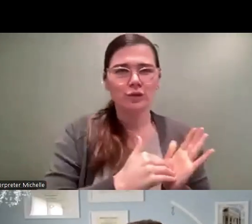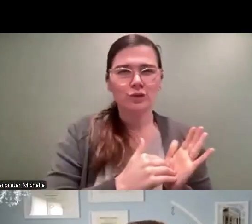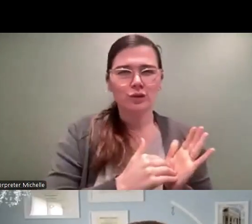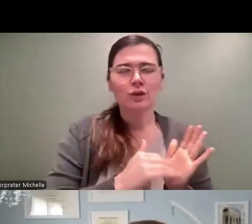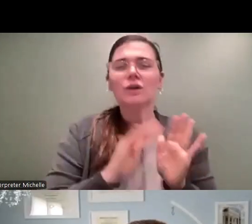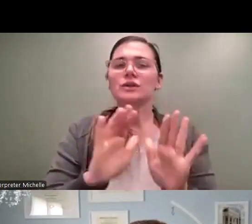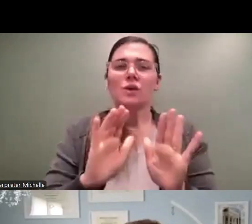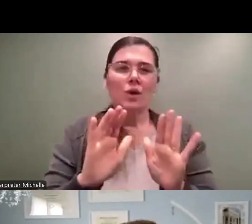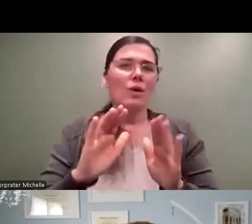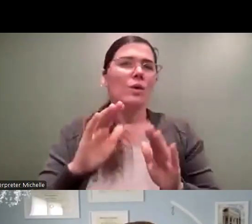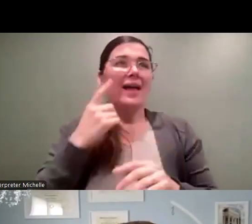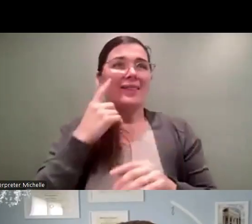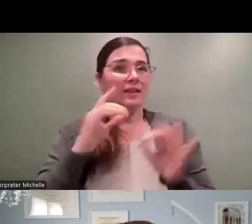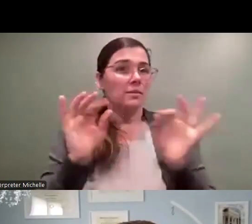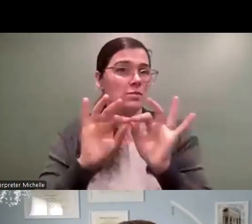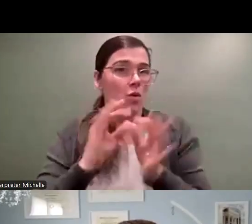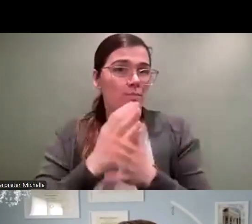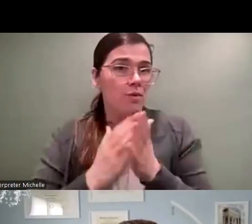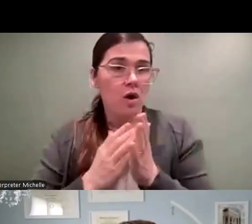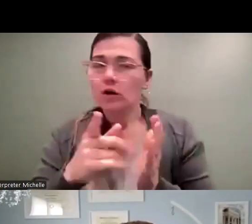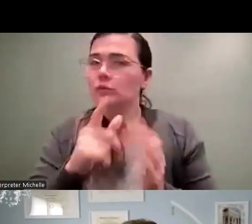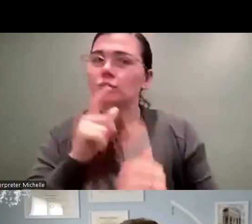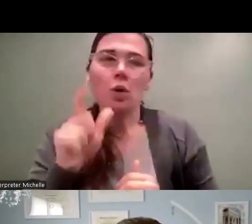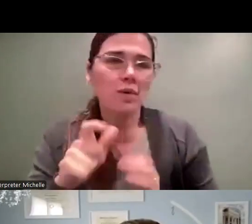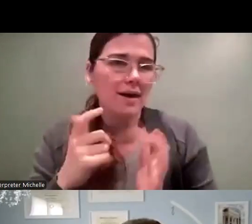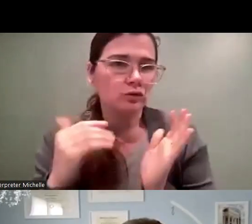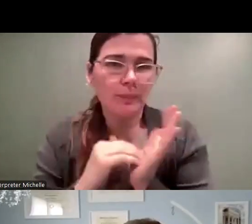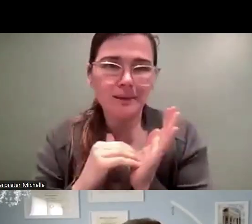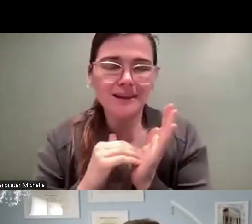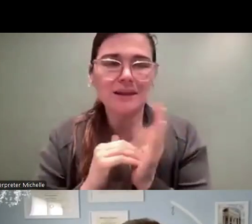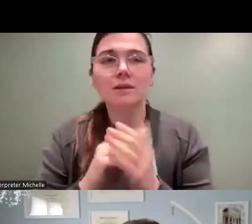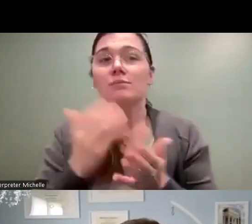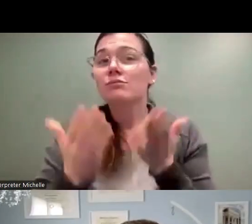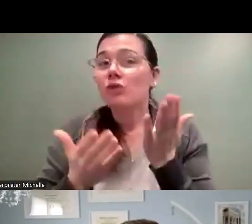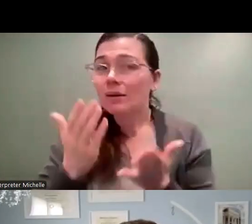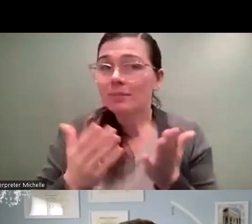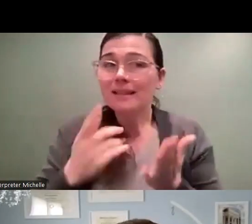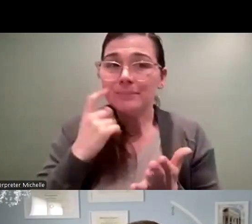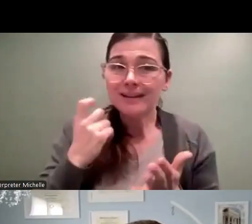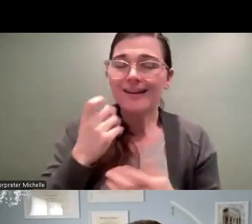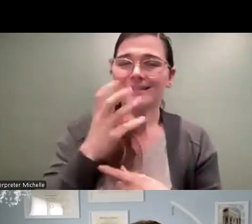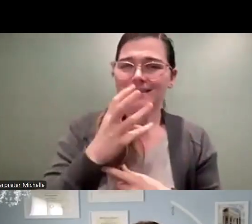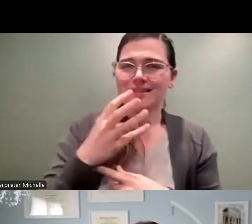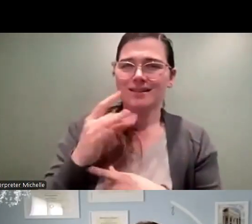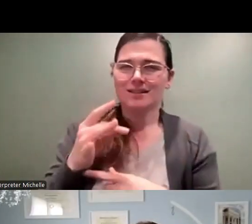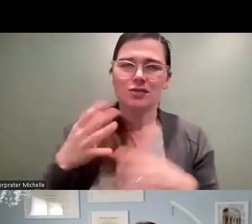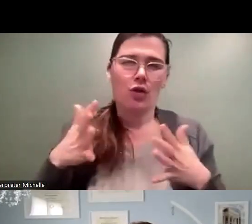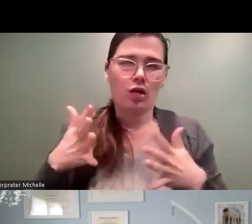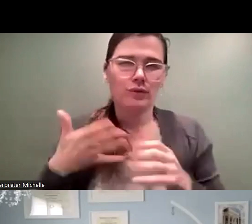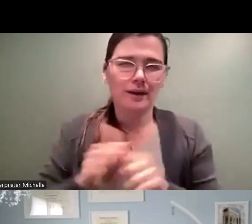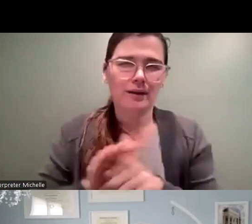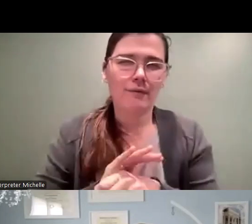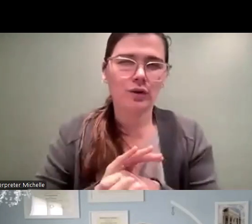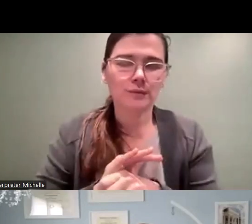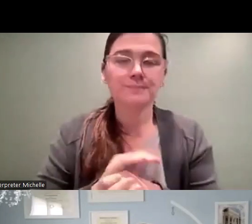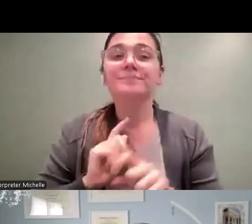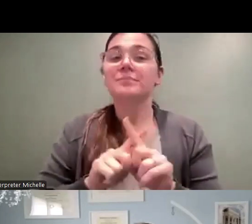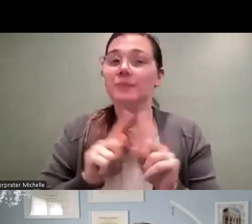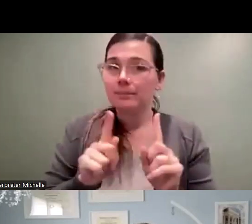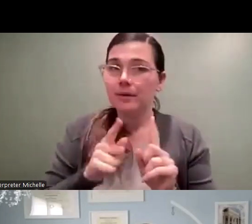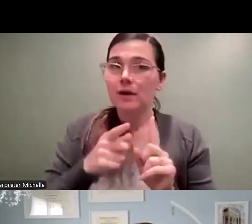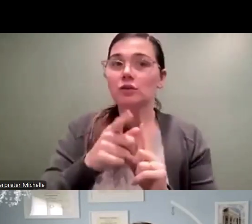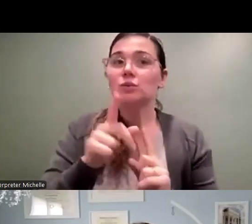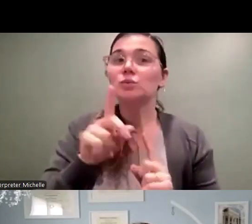takeaway is that no, you don't need to repeat it, probably in part because 16 and 18 are covered, but you will need to repeat